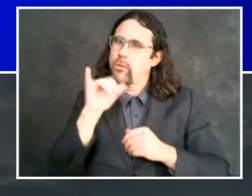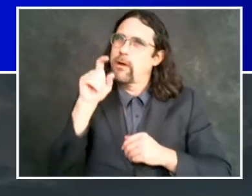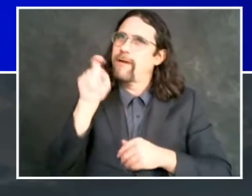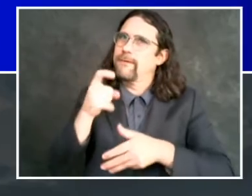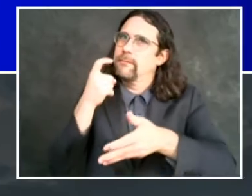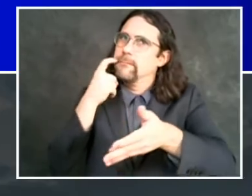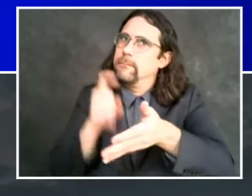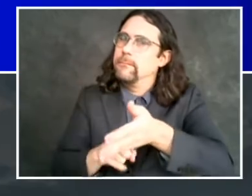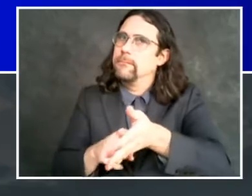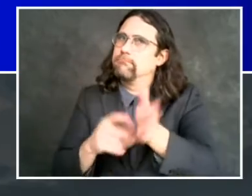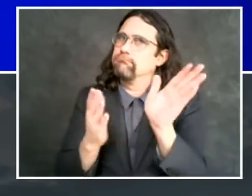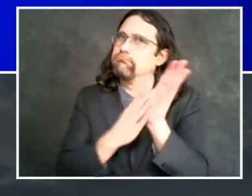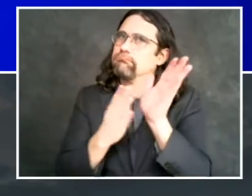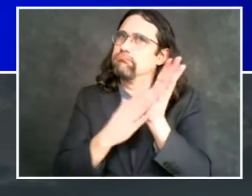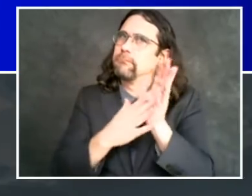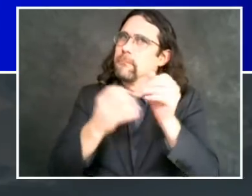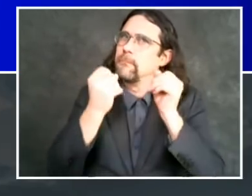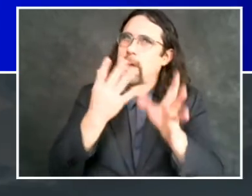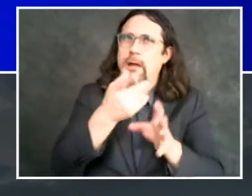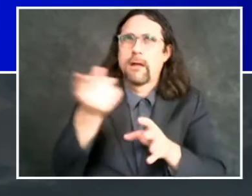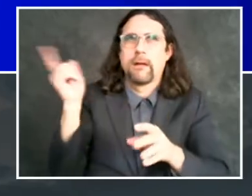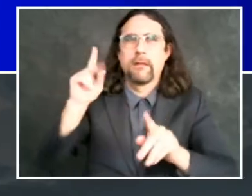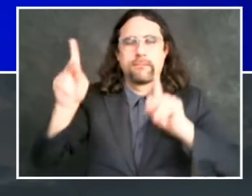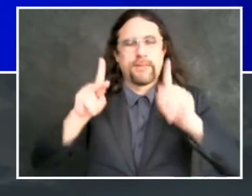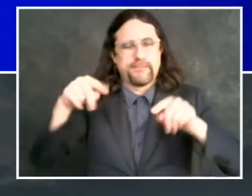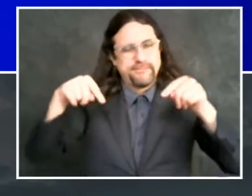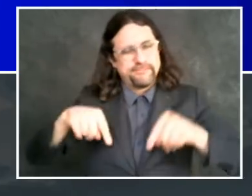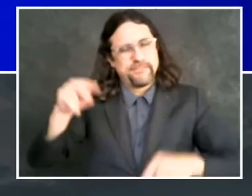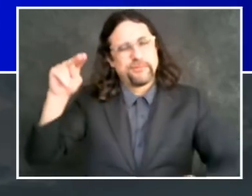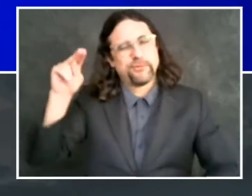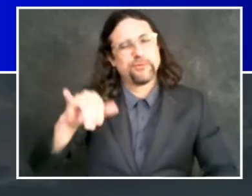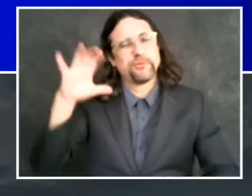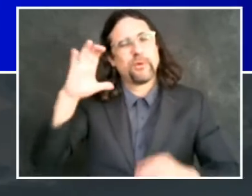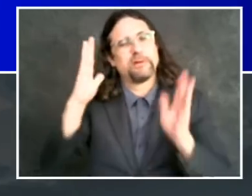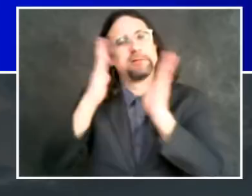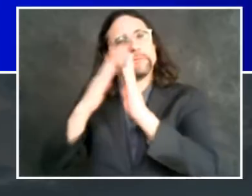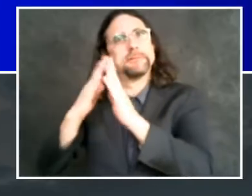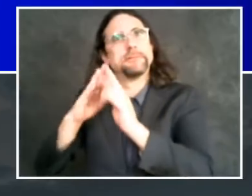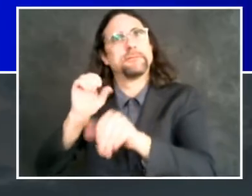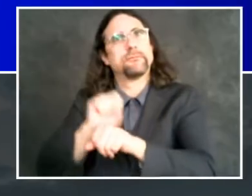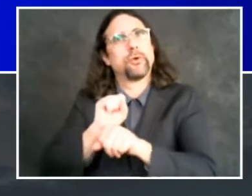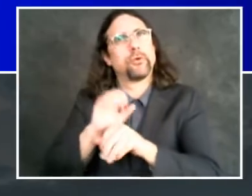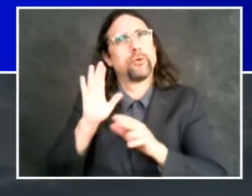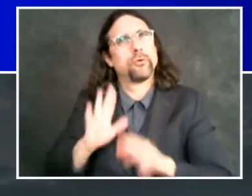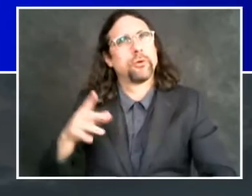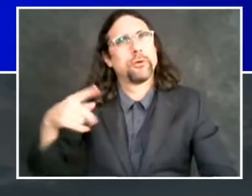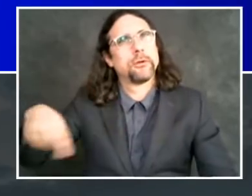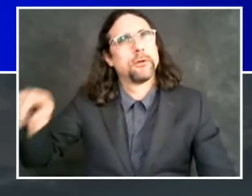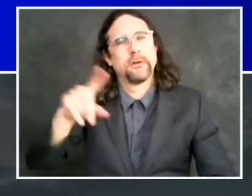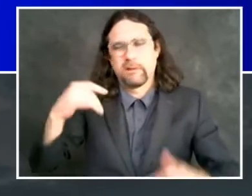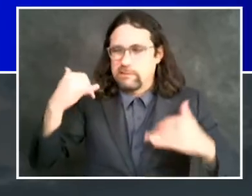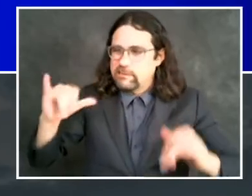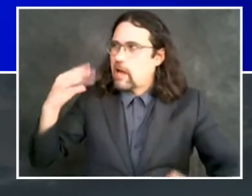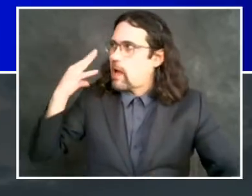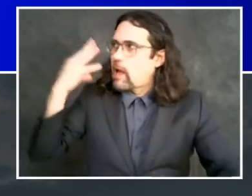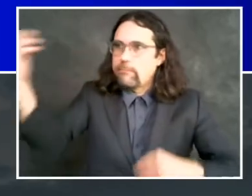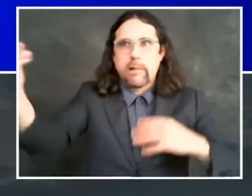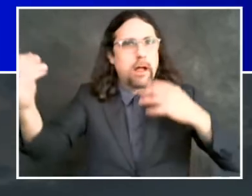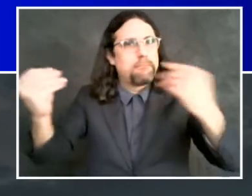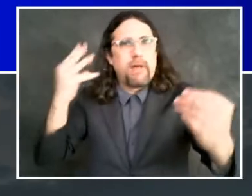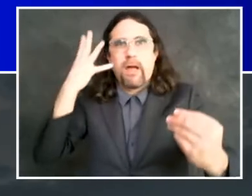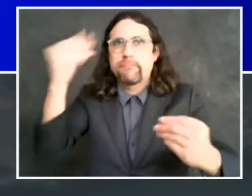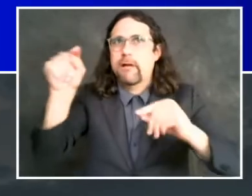to practice social distancing. It took some time. It's not normal for New Yorkers. We understand it. It's taken a lot of adjustment, but a whole lot of